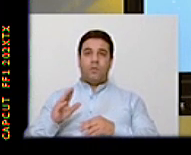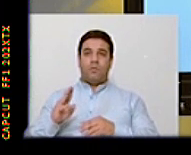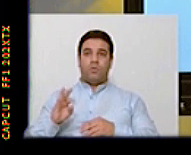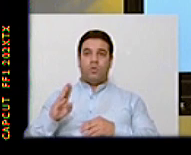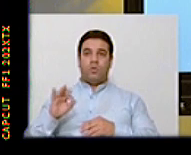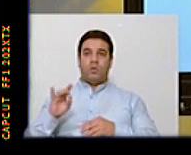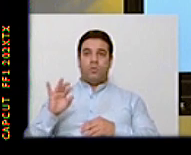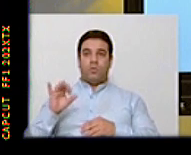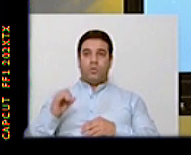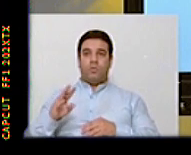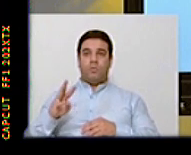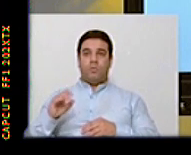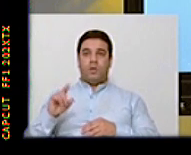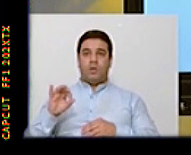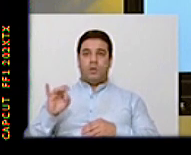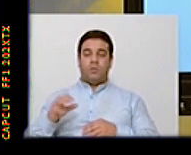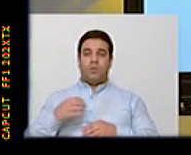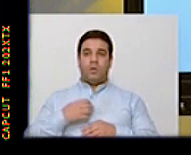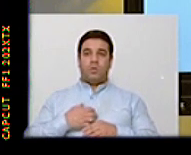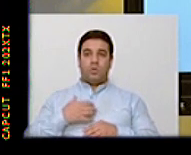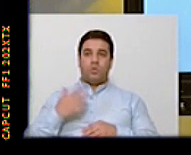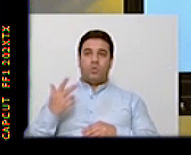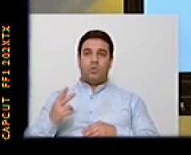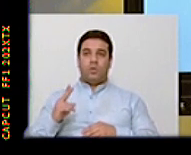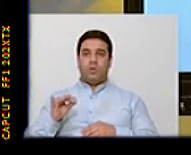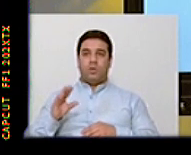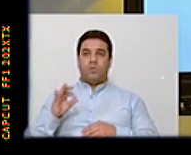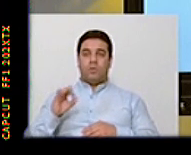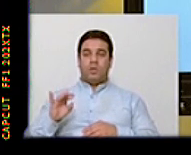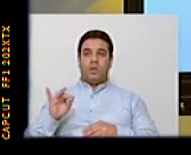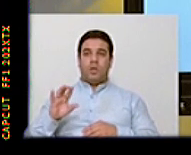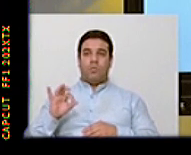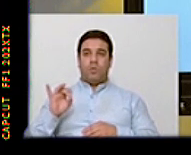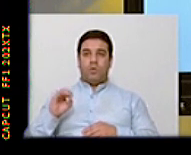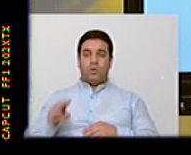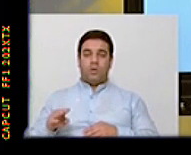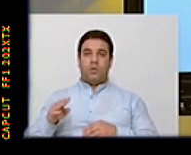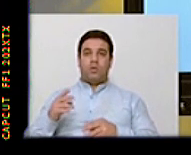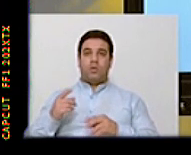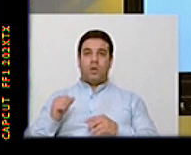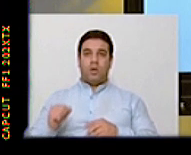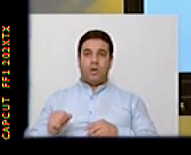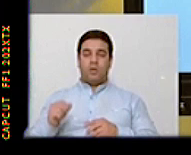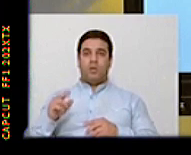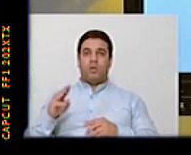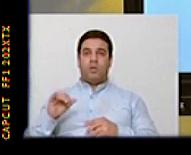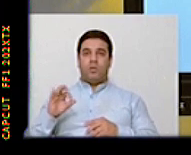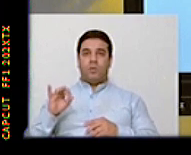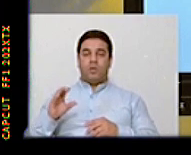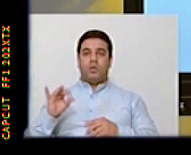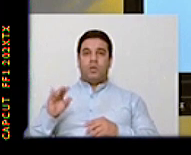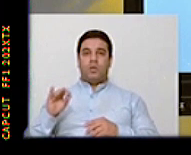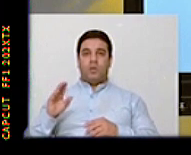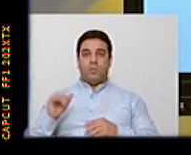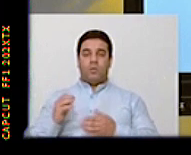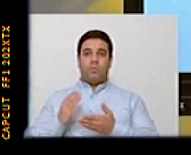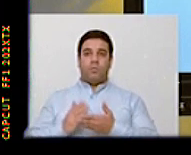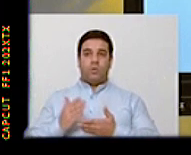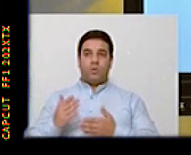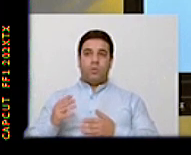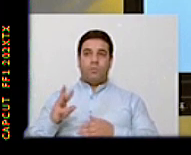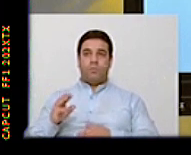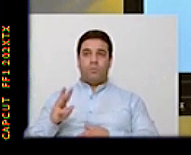Avtotebranuvchi mexanizmlarni asosan 3 qismdan iboratdir. Ya'ni A tebranish sistemasi mavjud,